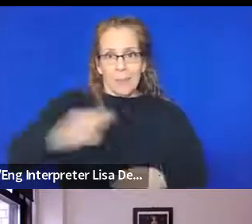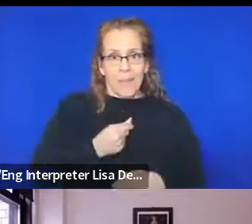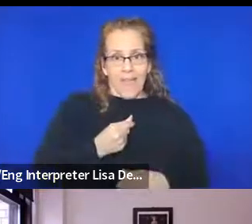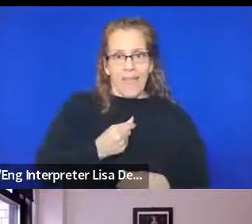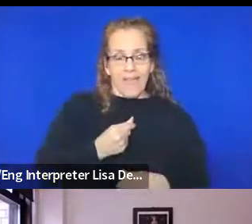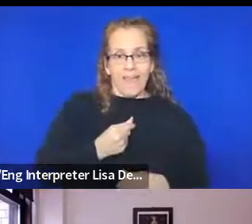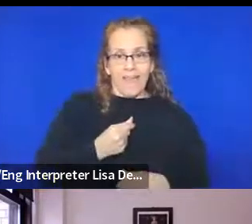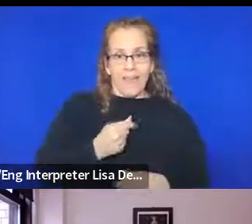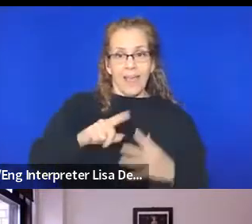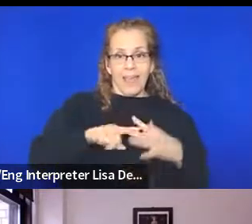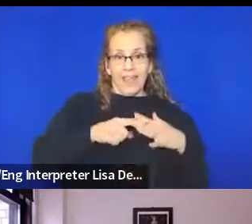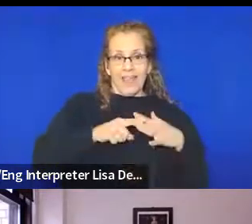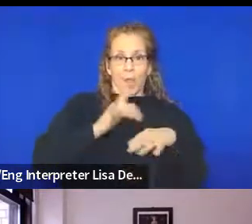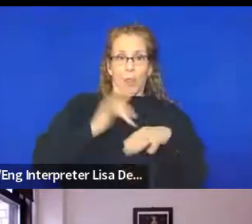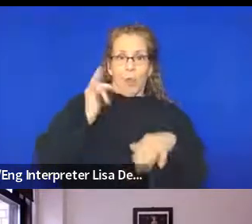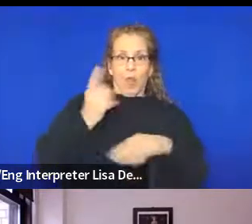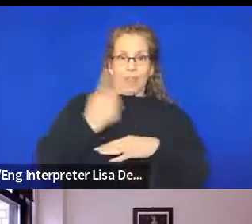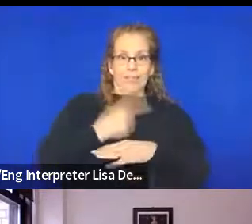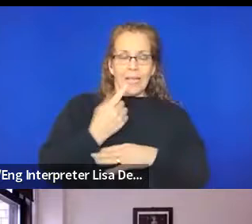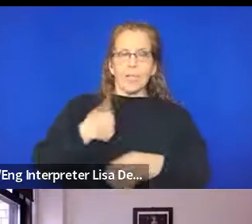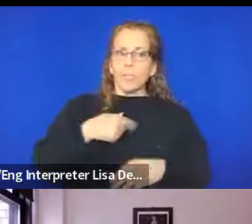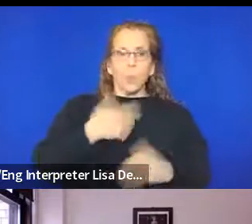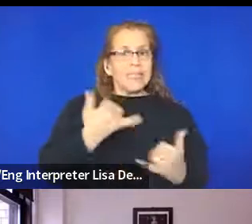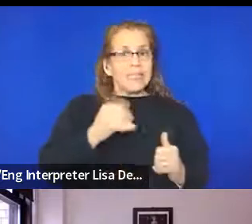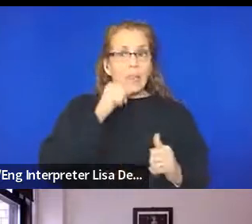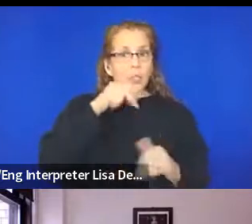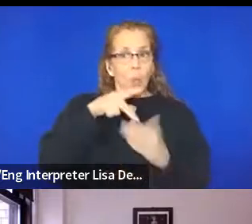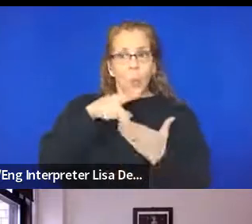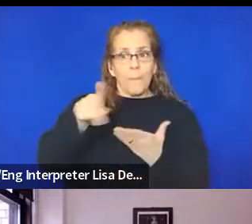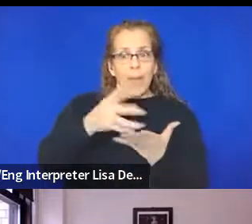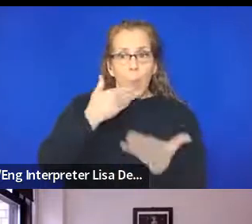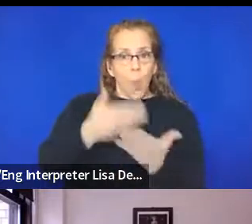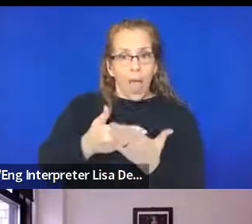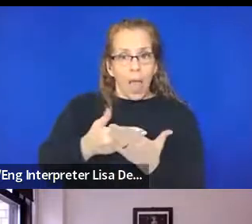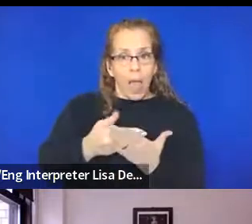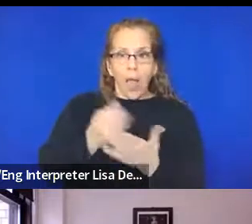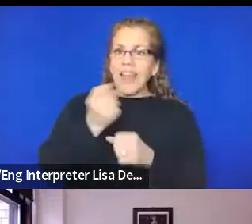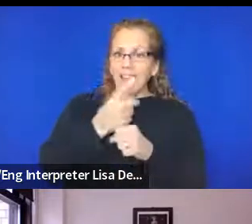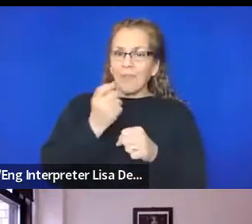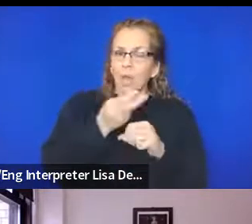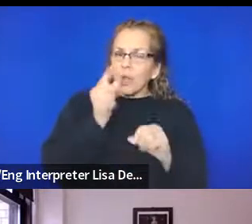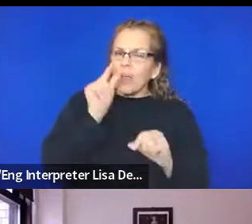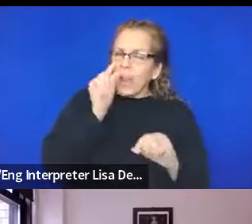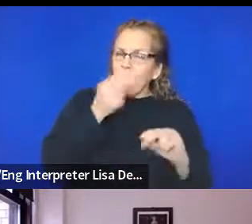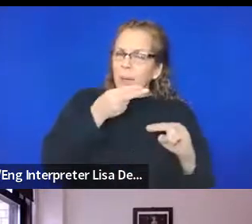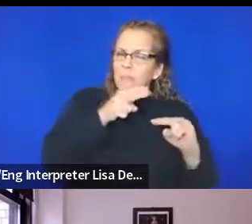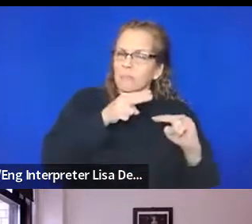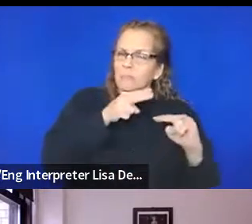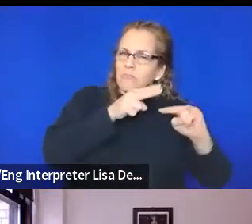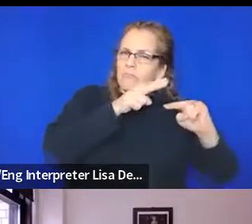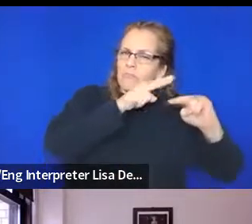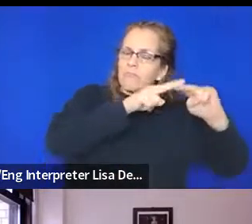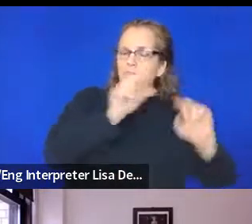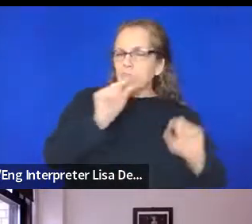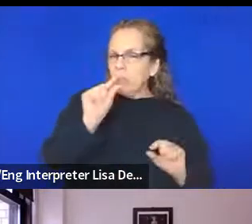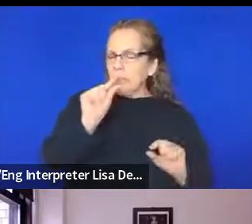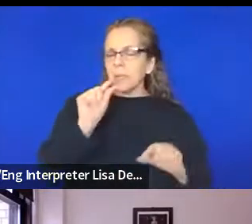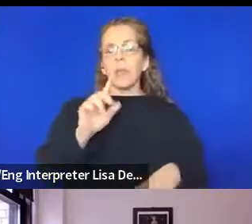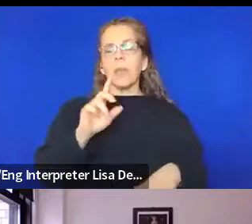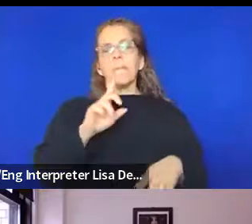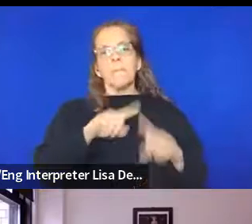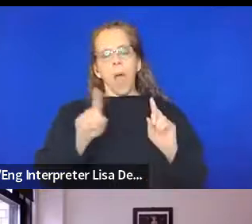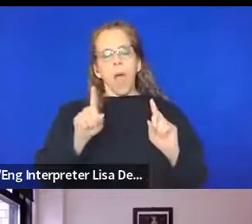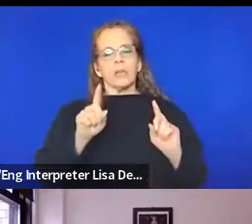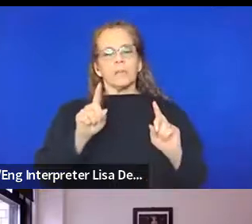and we still don't, pay very well. Every year it's a little better, but it's still not well. And I think what I would say is